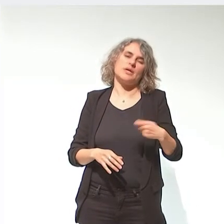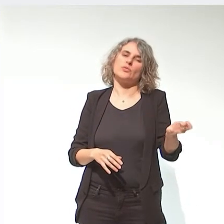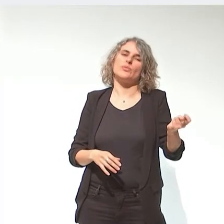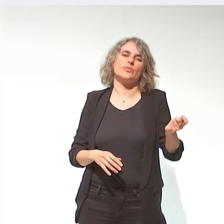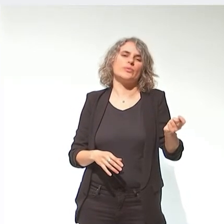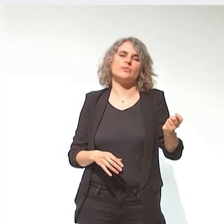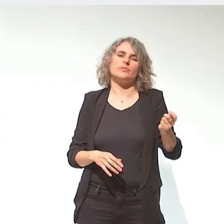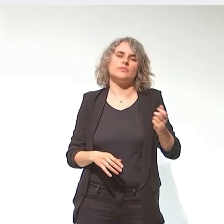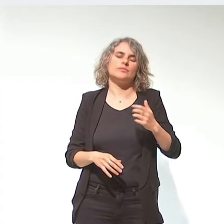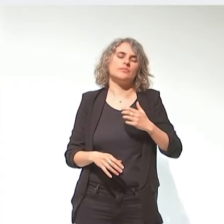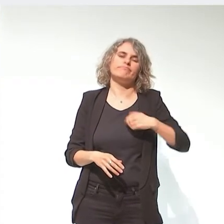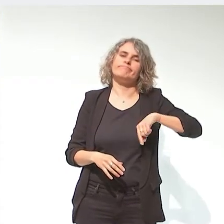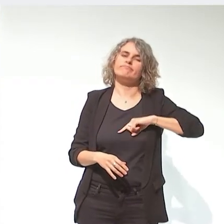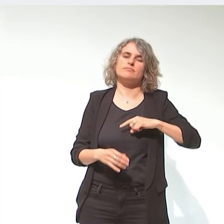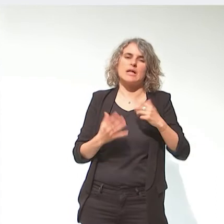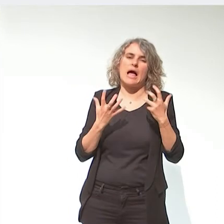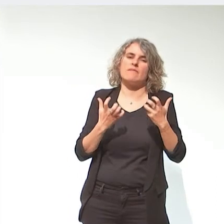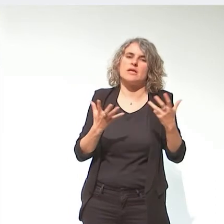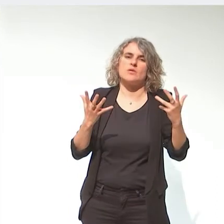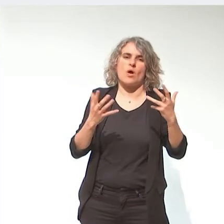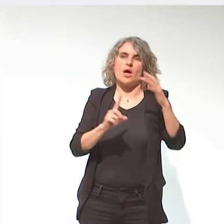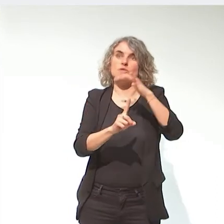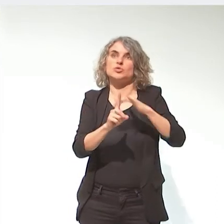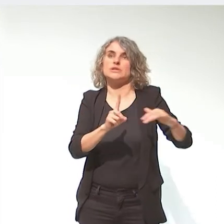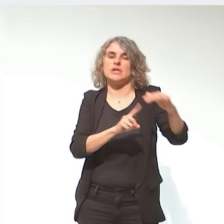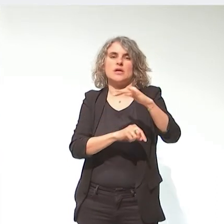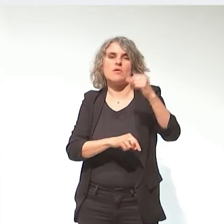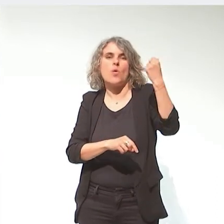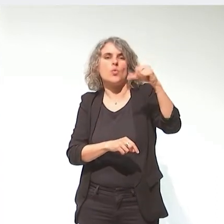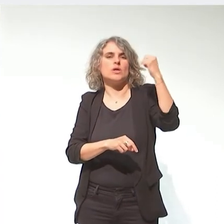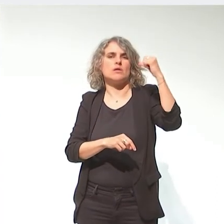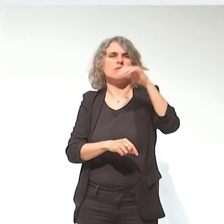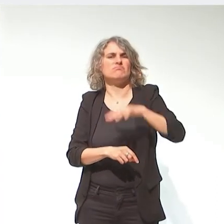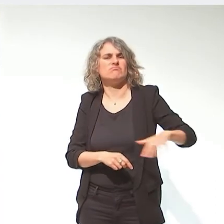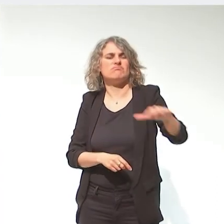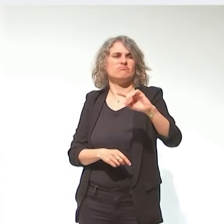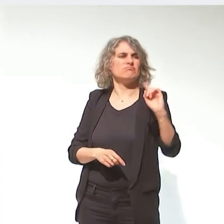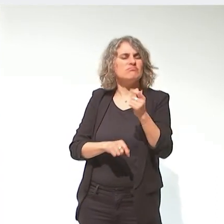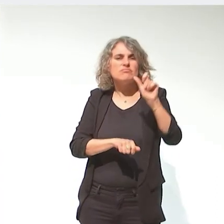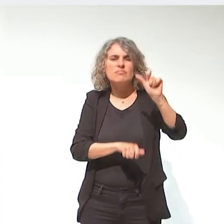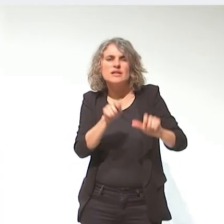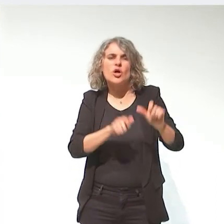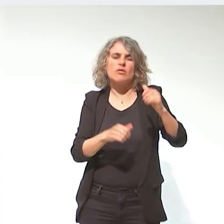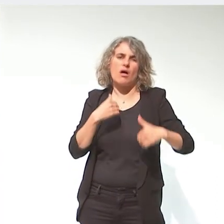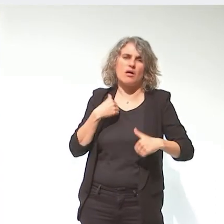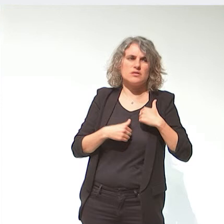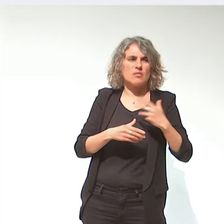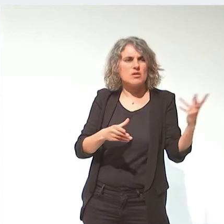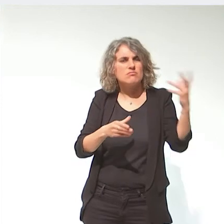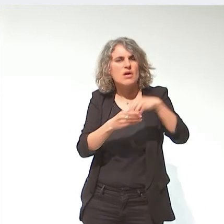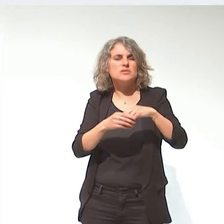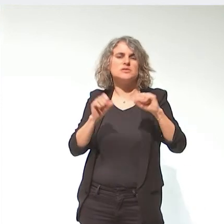who participate as citizens, being also responsible, not